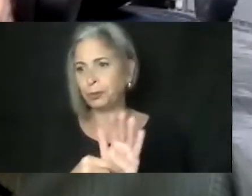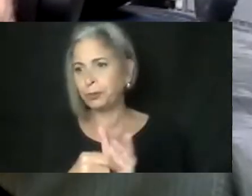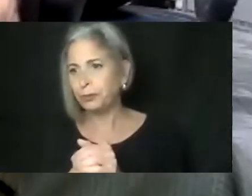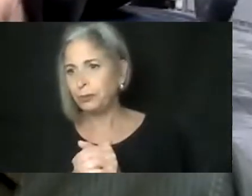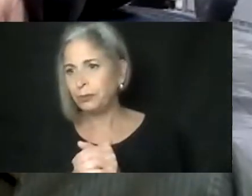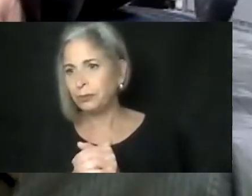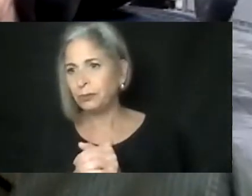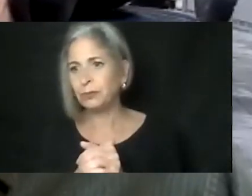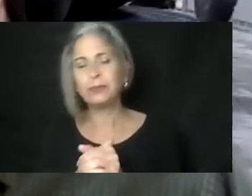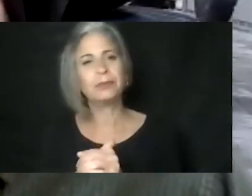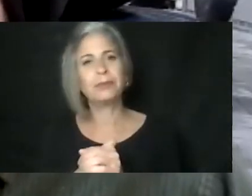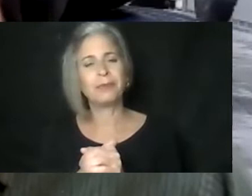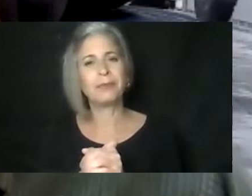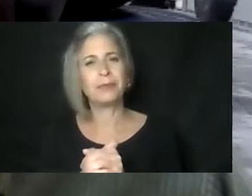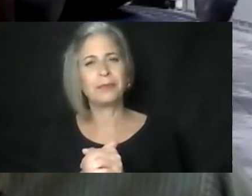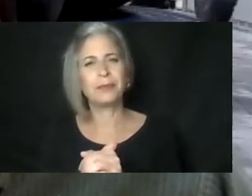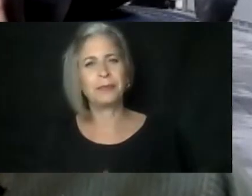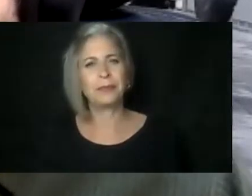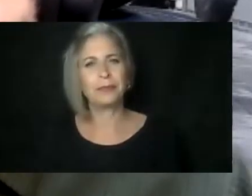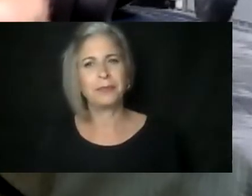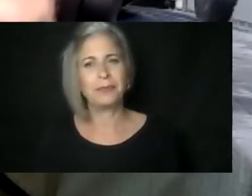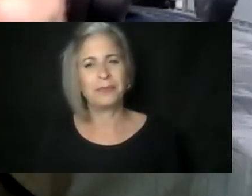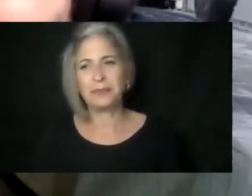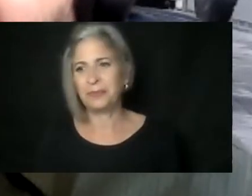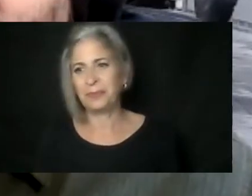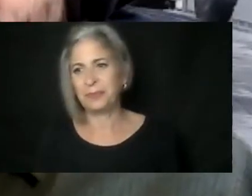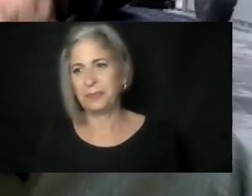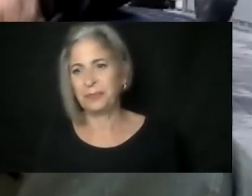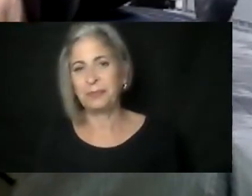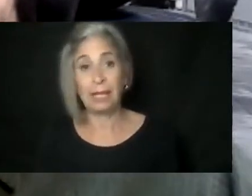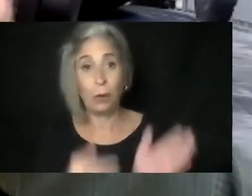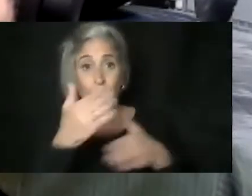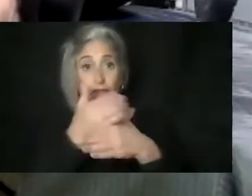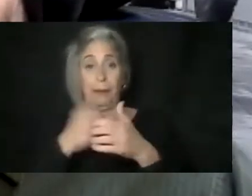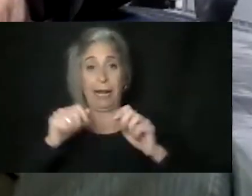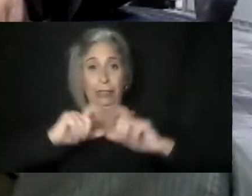if I can't get over and share my screen.